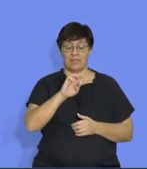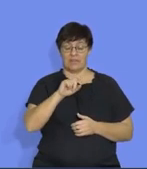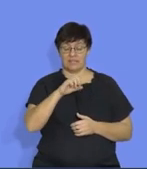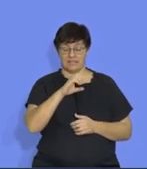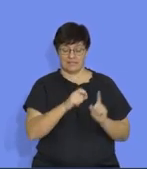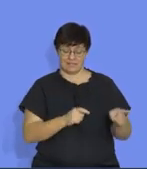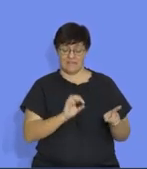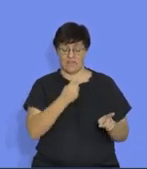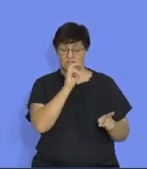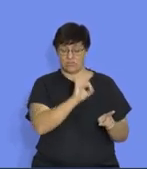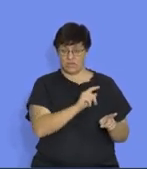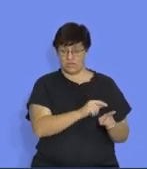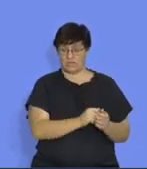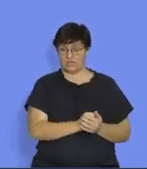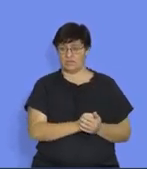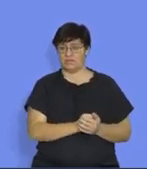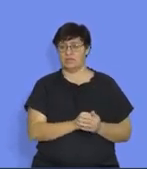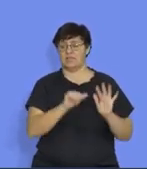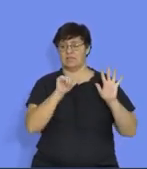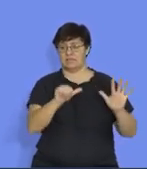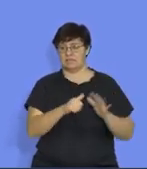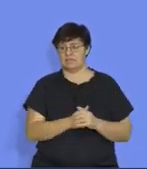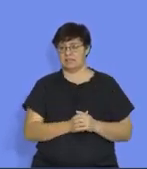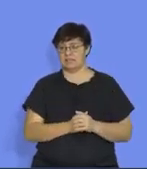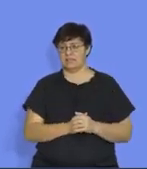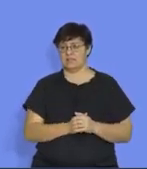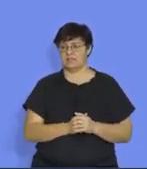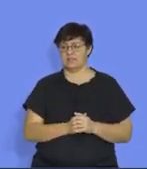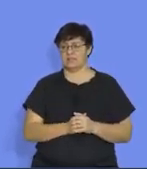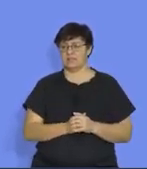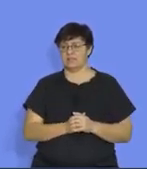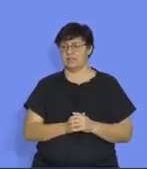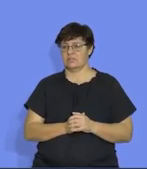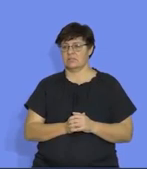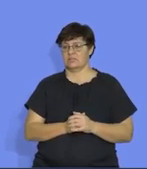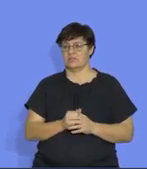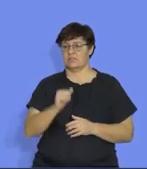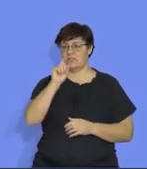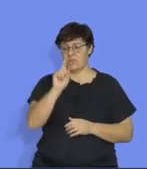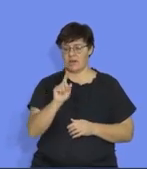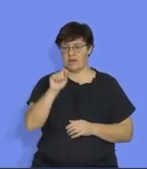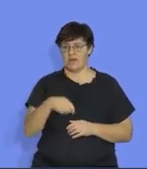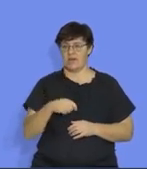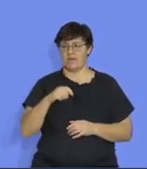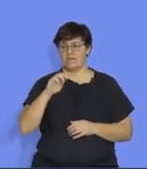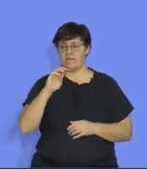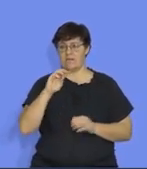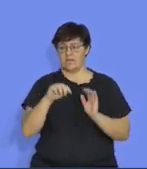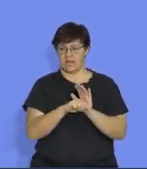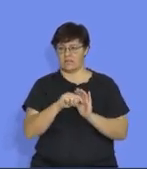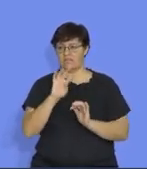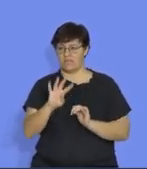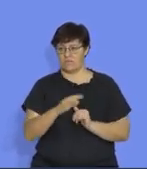the first 3 terms, so it's going to be 6. Then using the first option, it's going to go 6, 1,